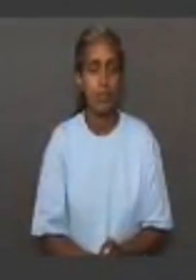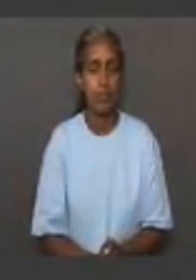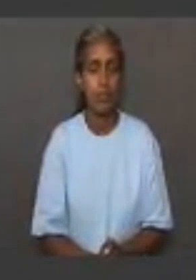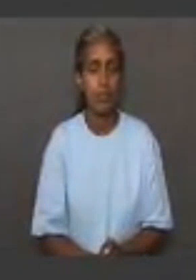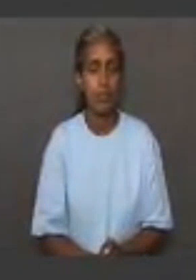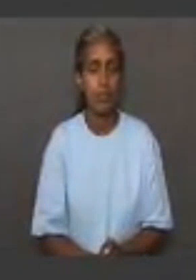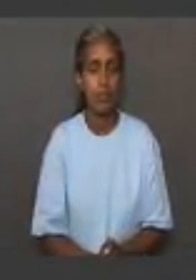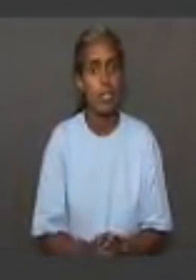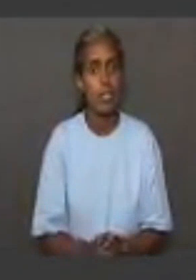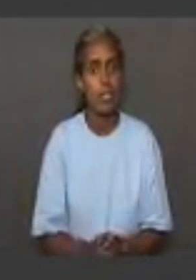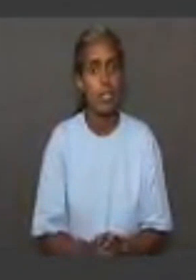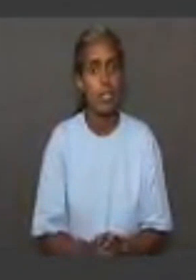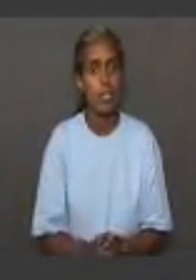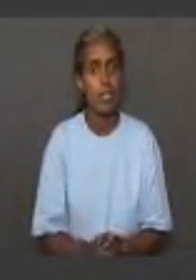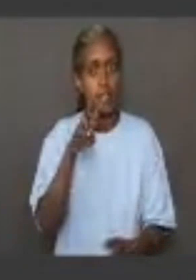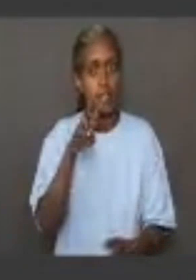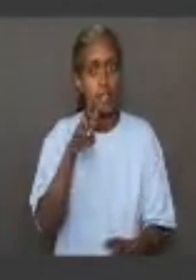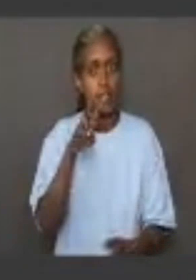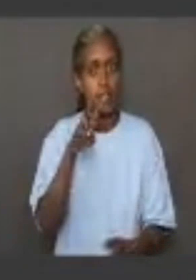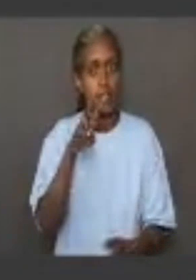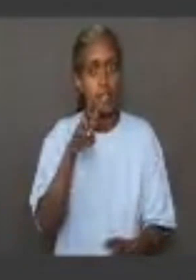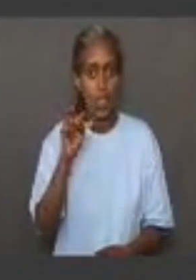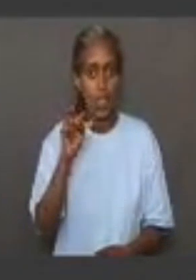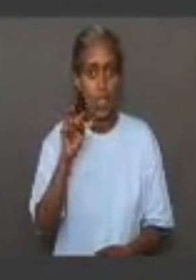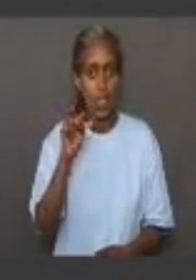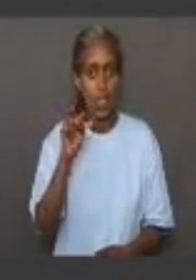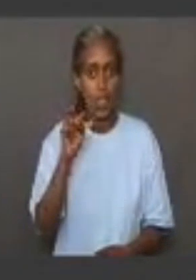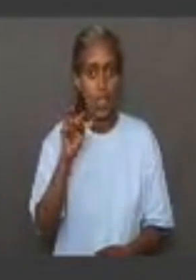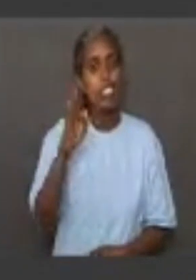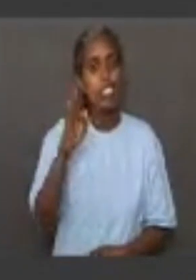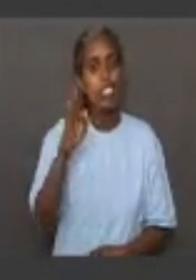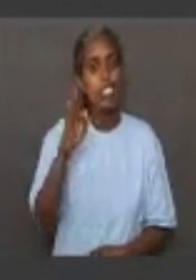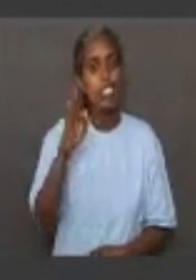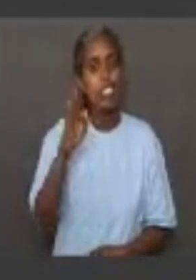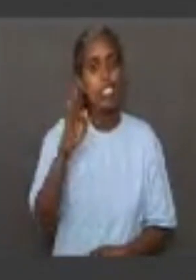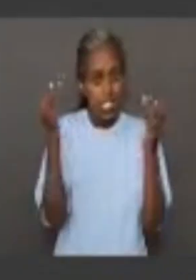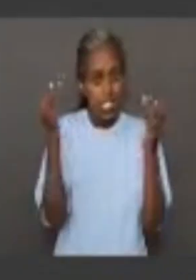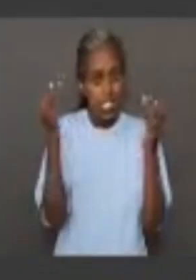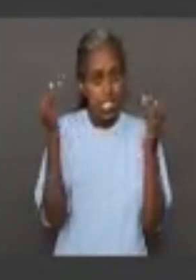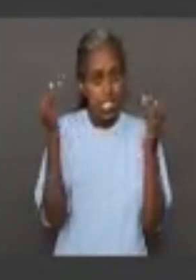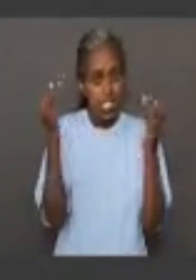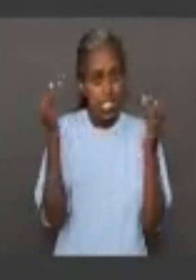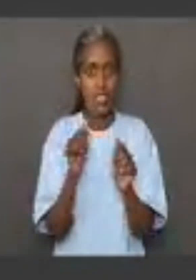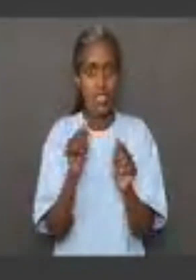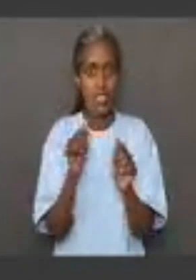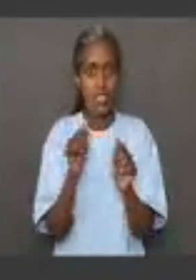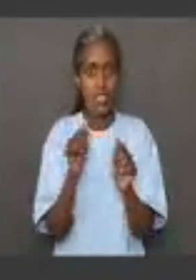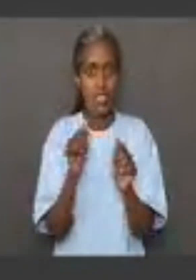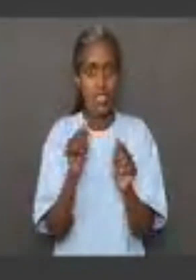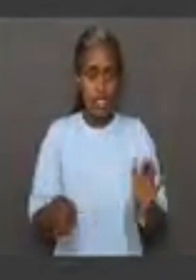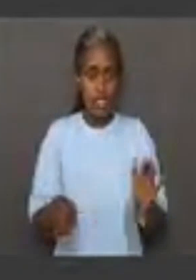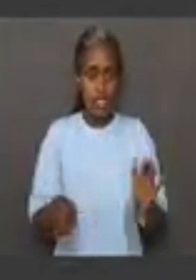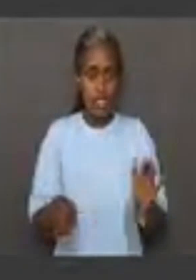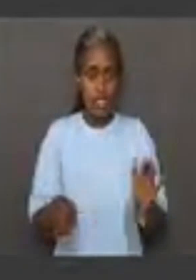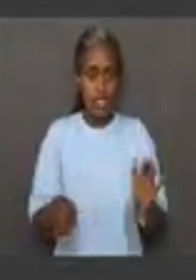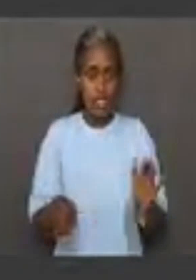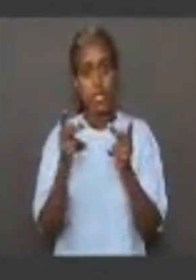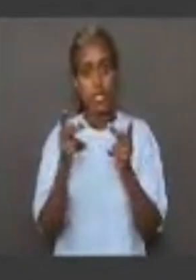In this Venn diagram, the shaded dark region represents the part of